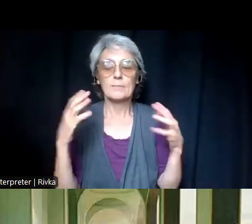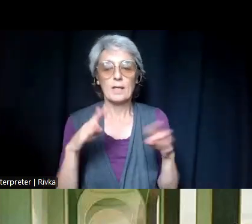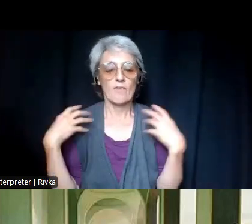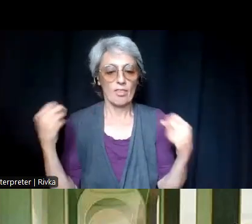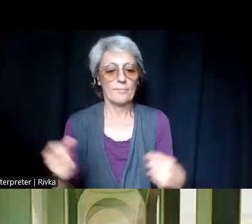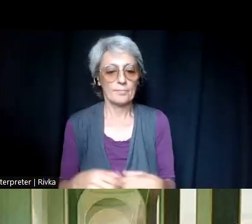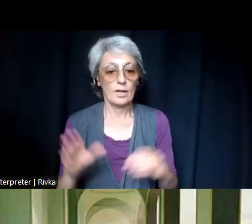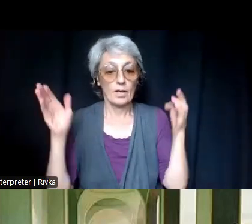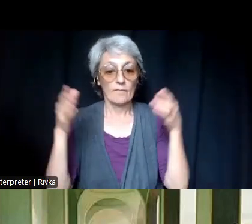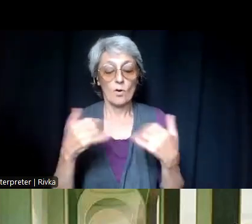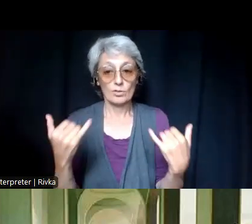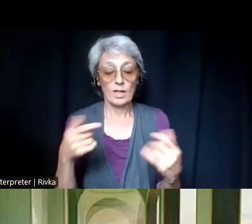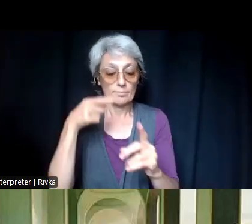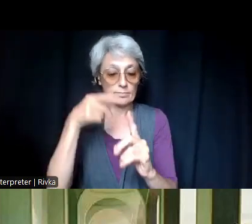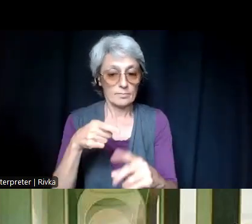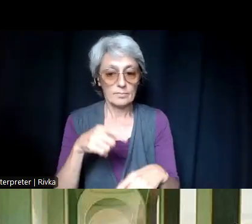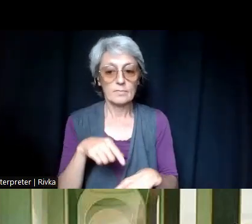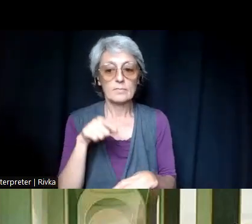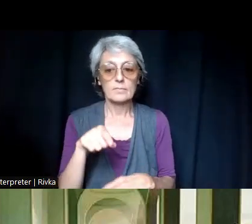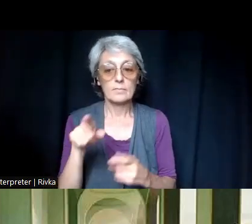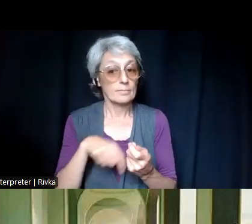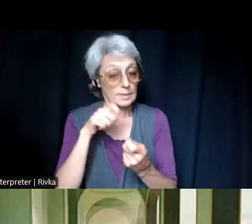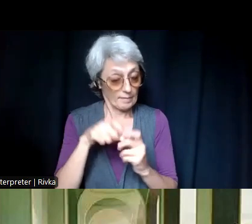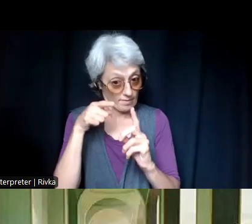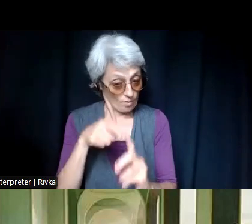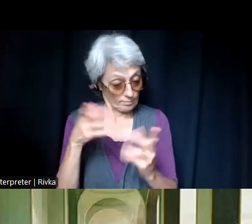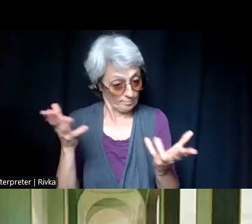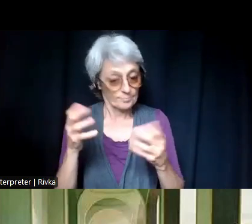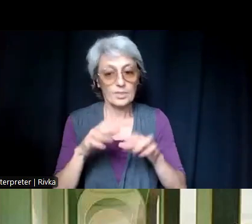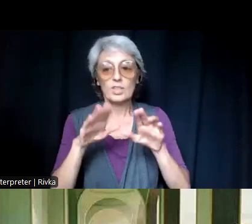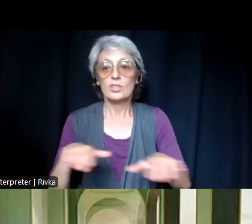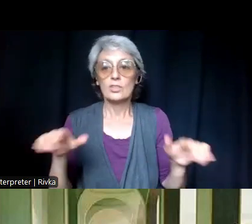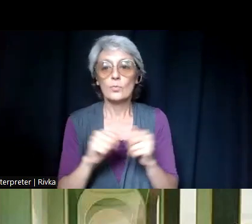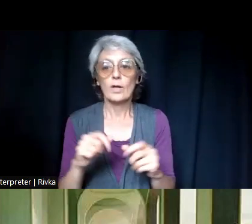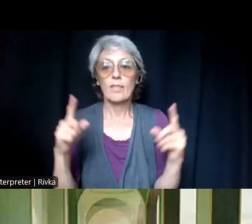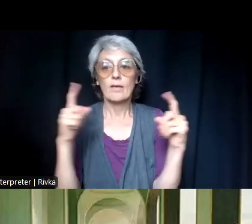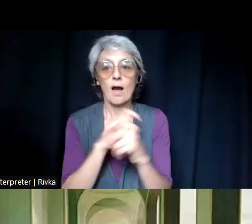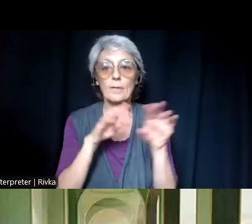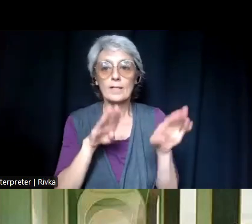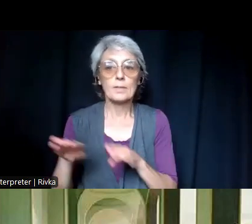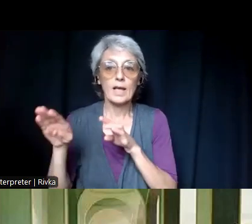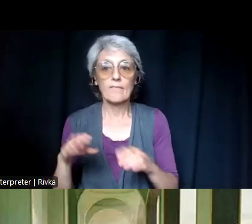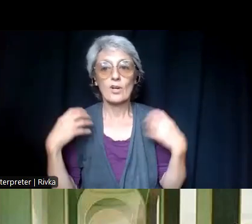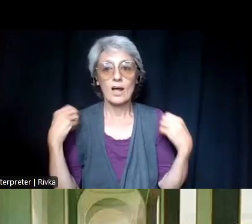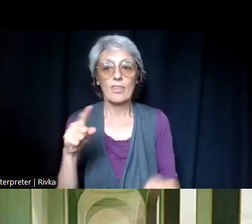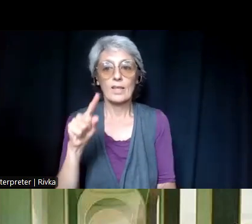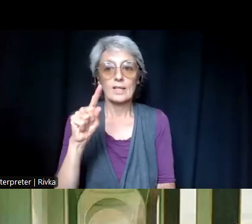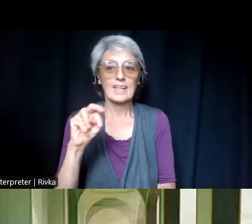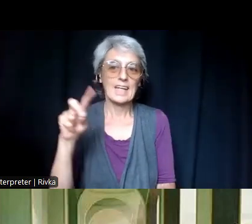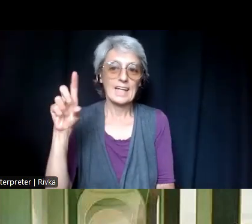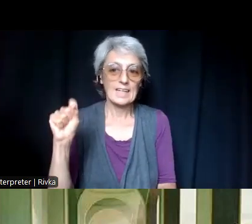be a particular focus on children with complex behavioral health needs, given